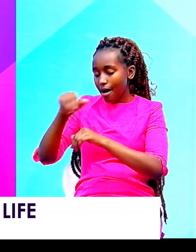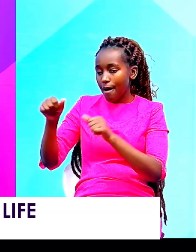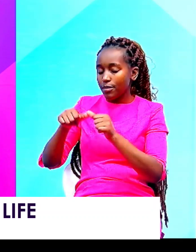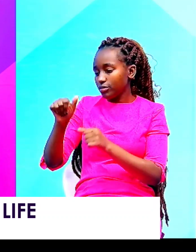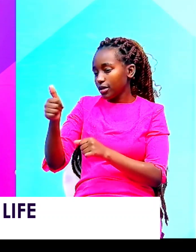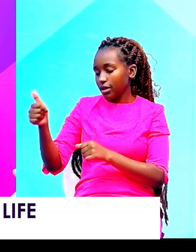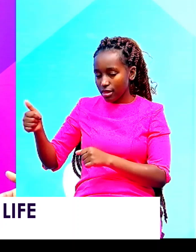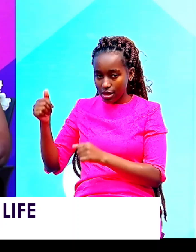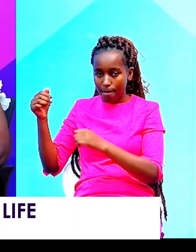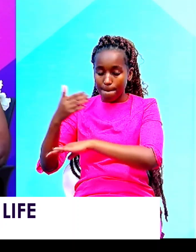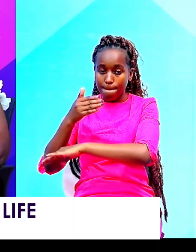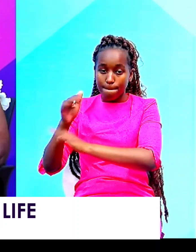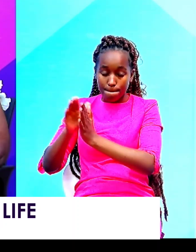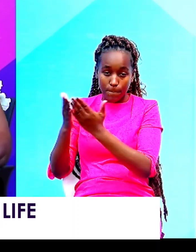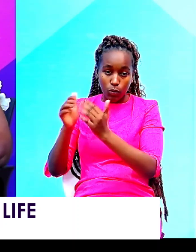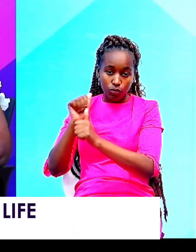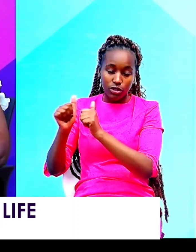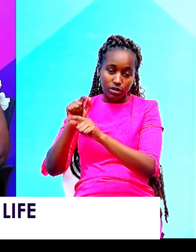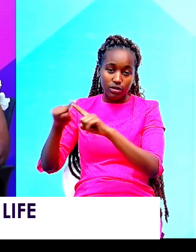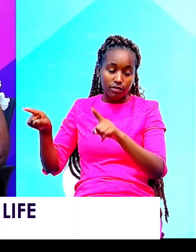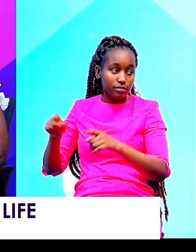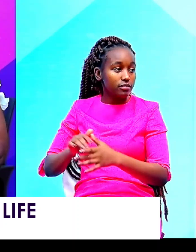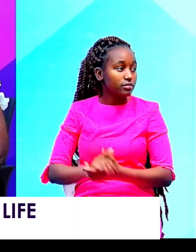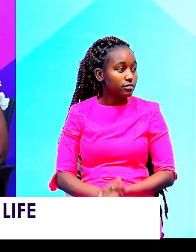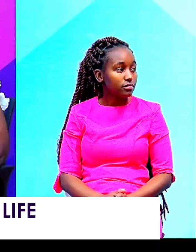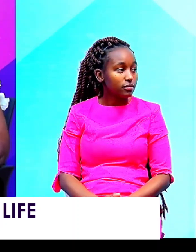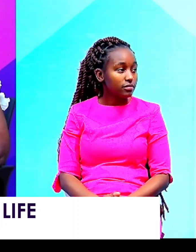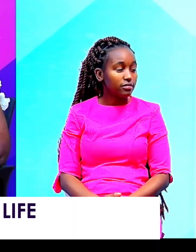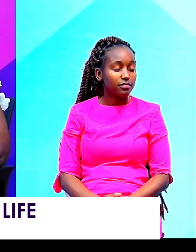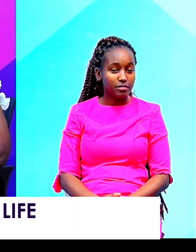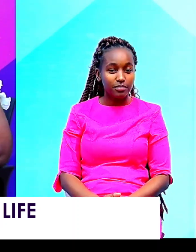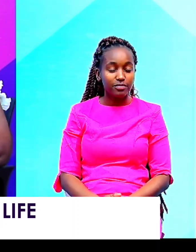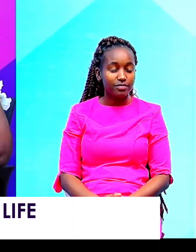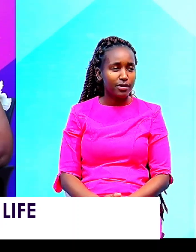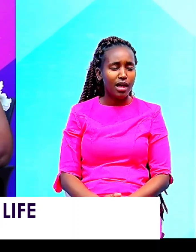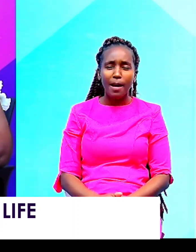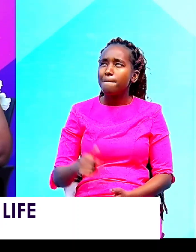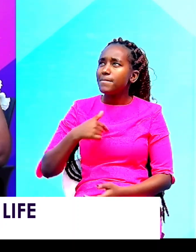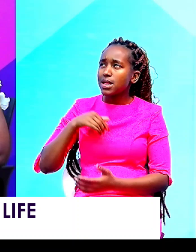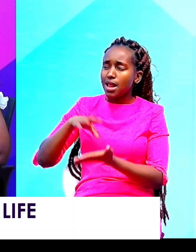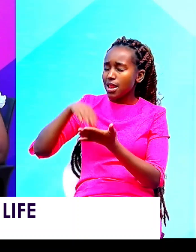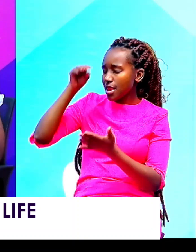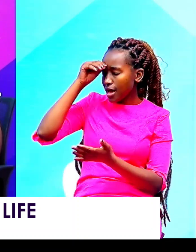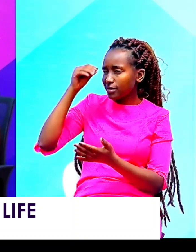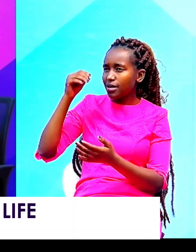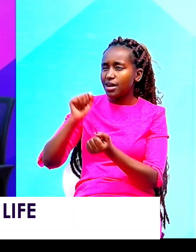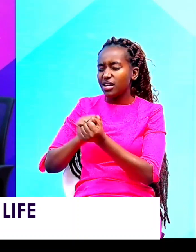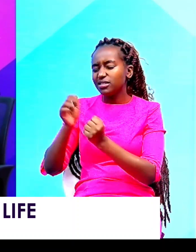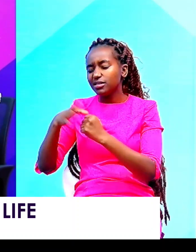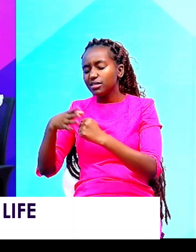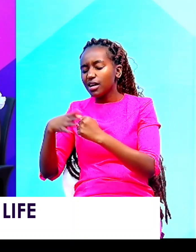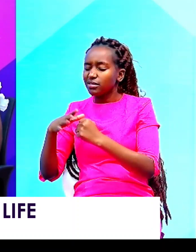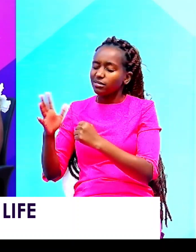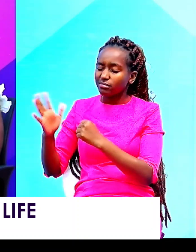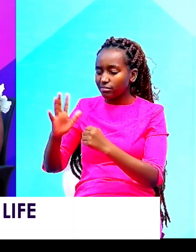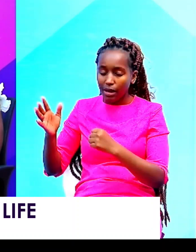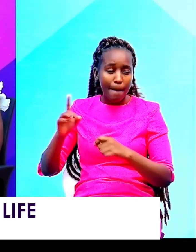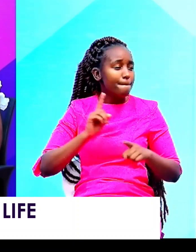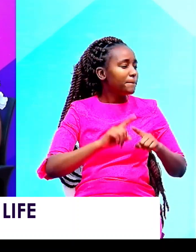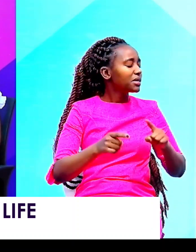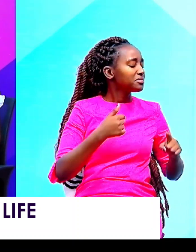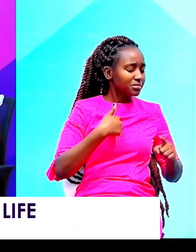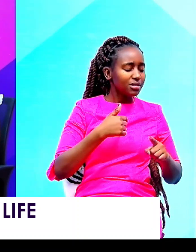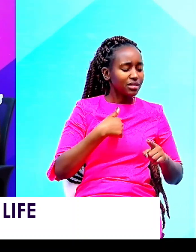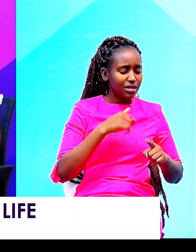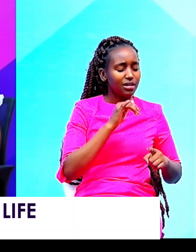Those ones were the books of 99, 2000, you make 2000 me and feel something like a like dinosaur. I know. I did